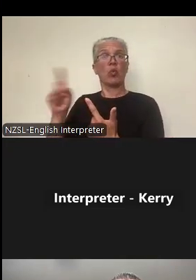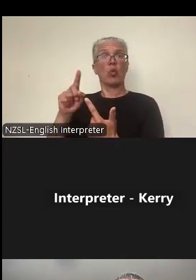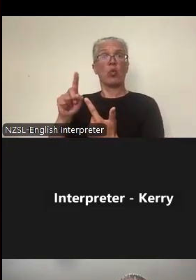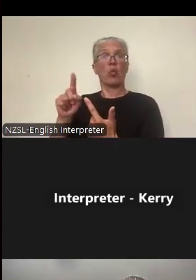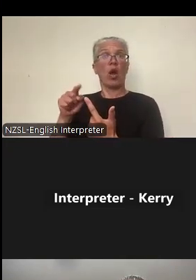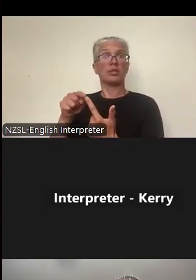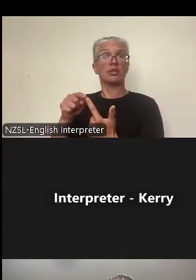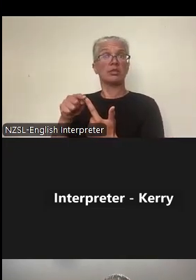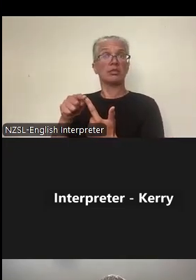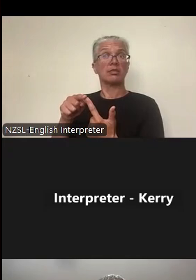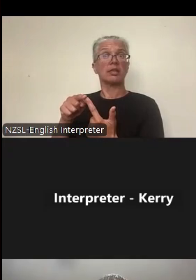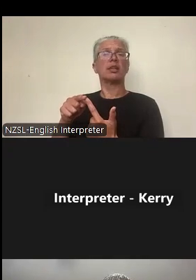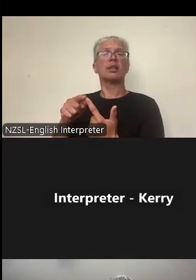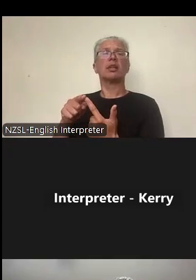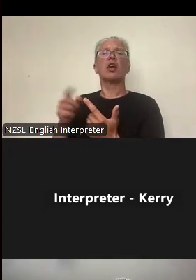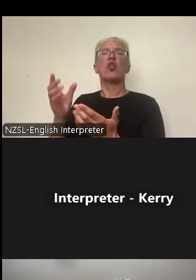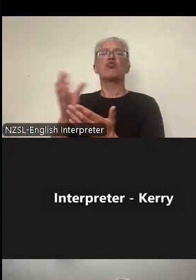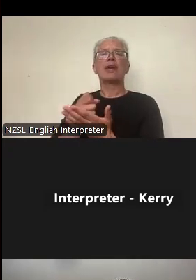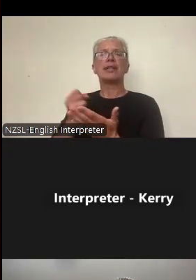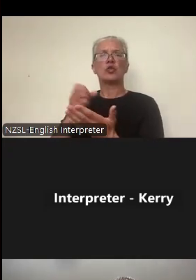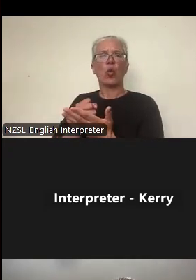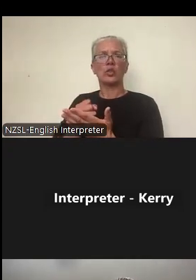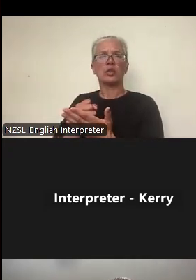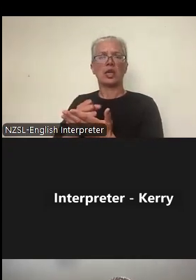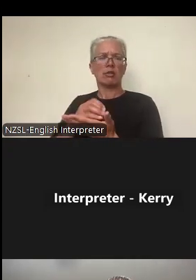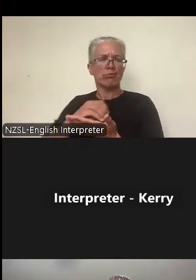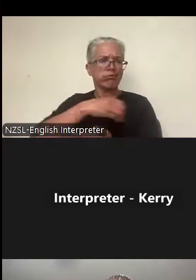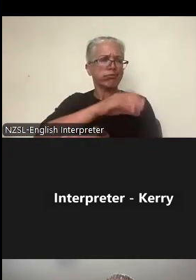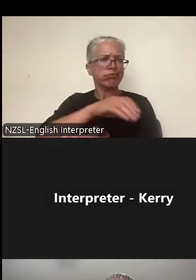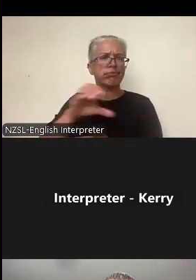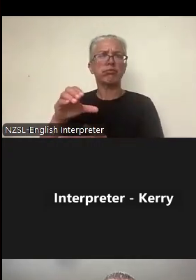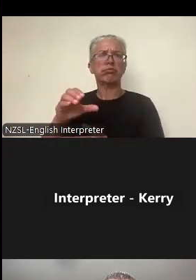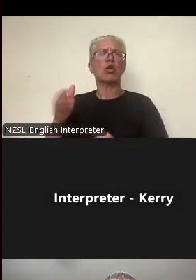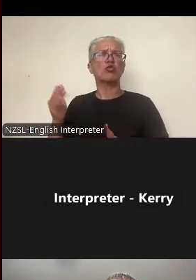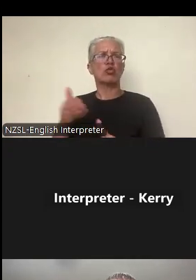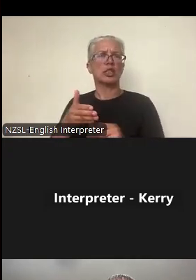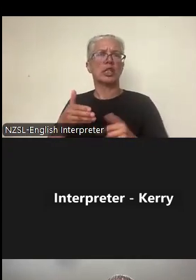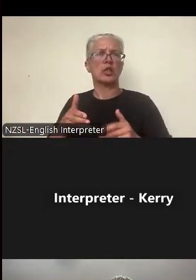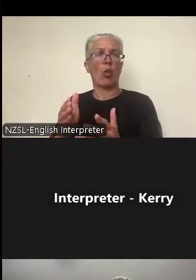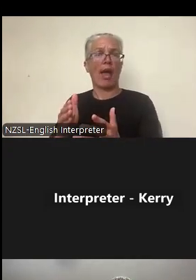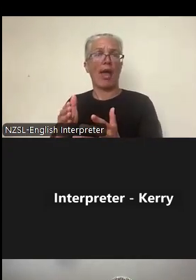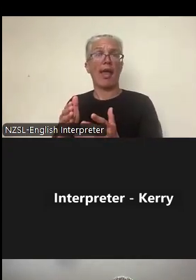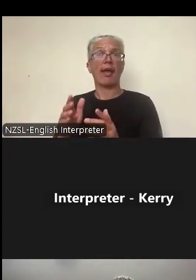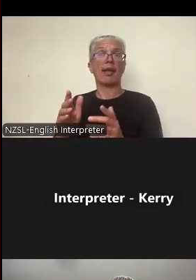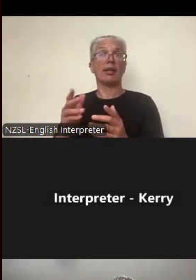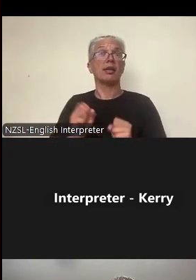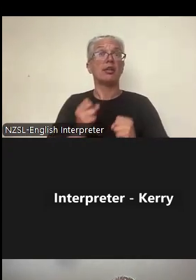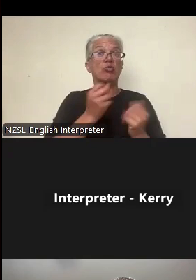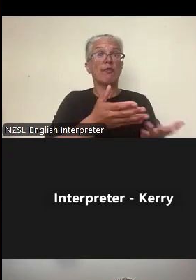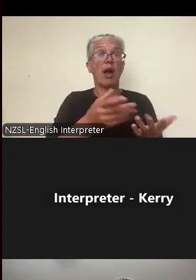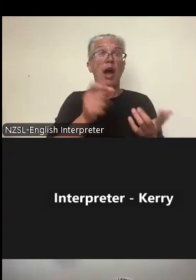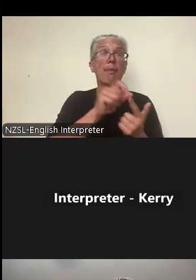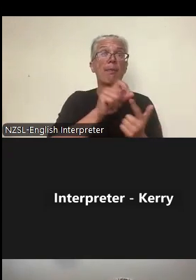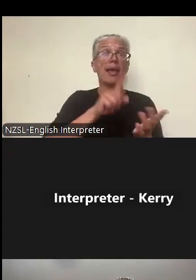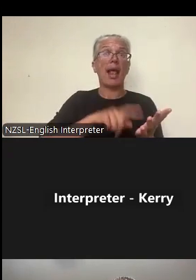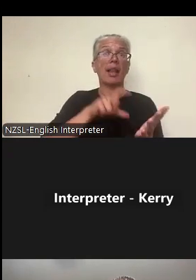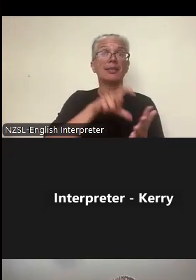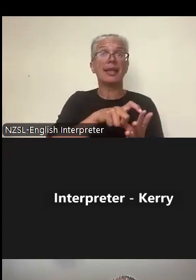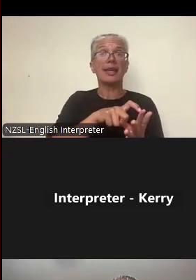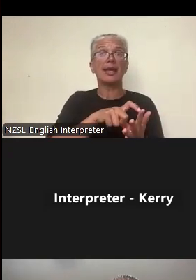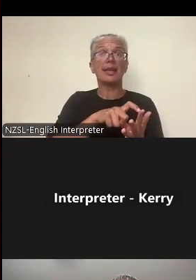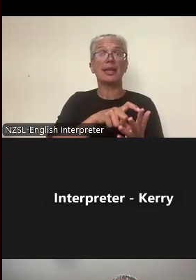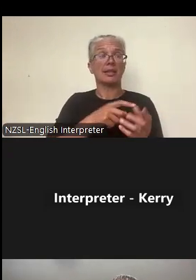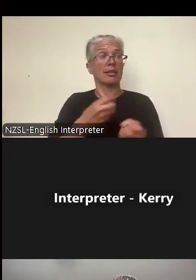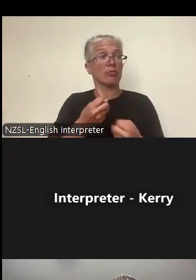size was resourcing strategically. And this is providing PLD and resources that